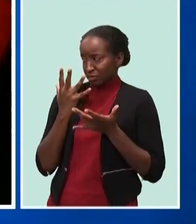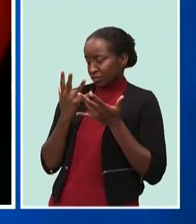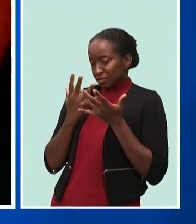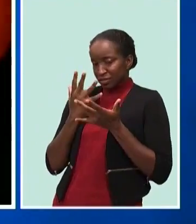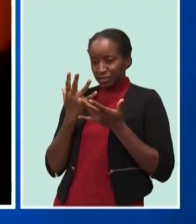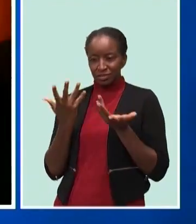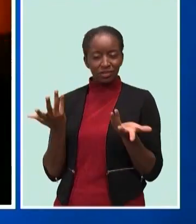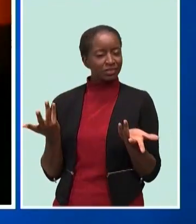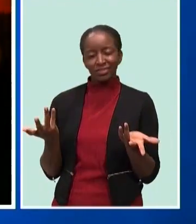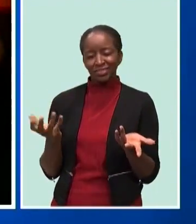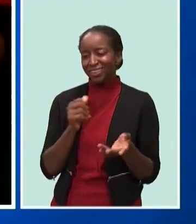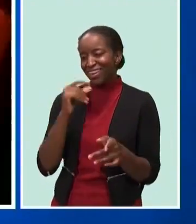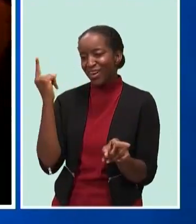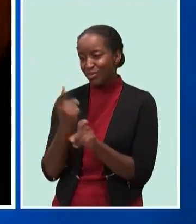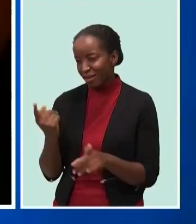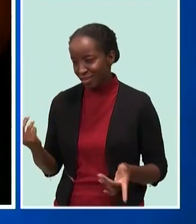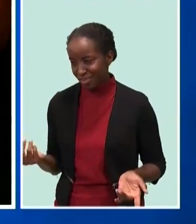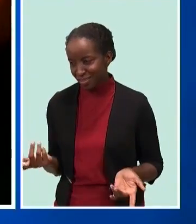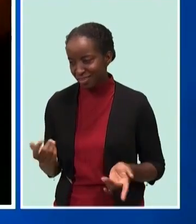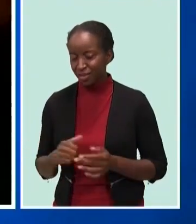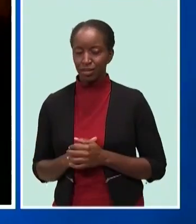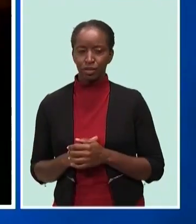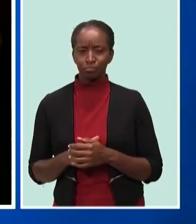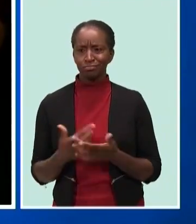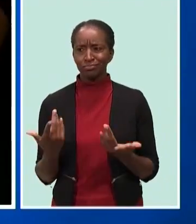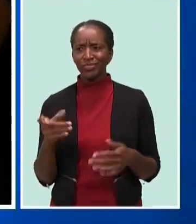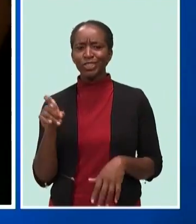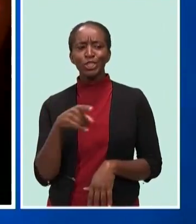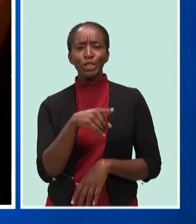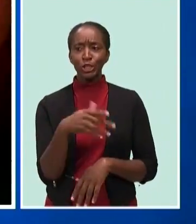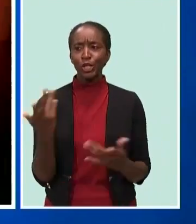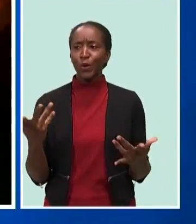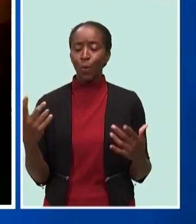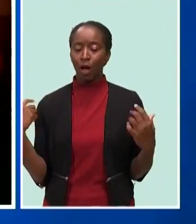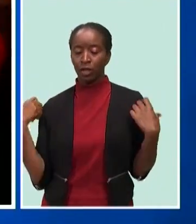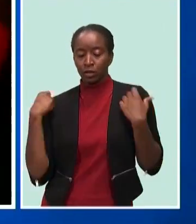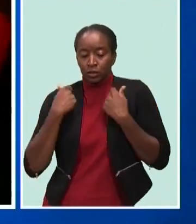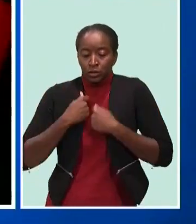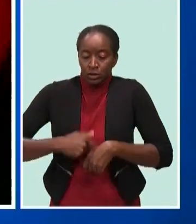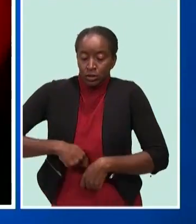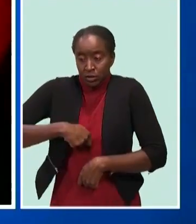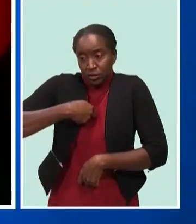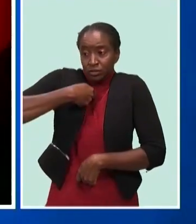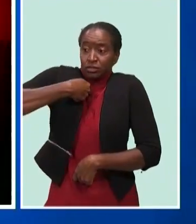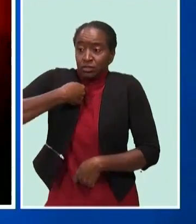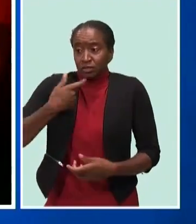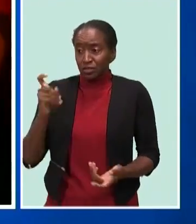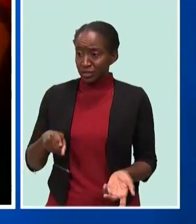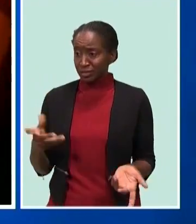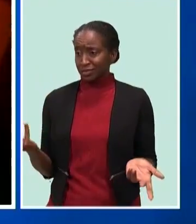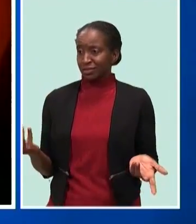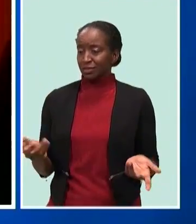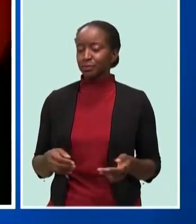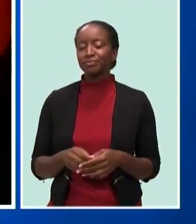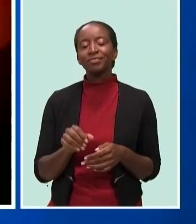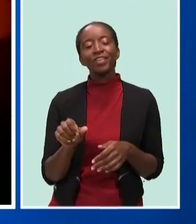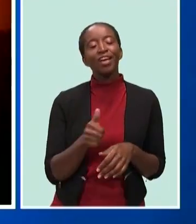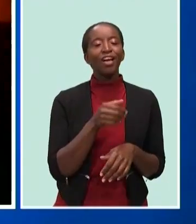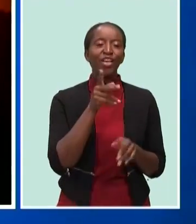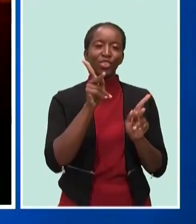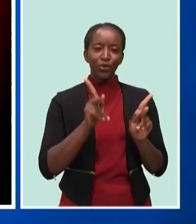good reason, and questioned whether she was expected to wear overalls instead. However, this person thinks the airline would have